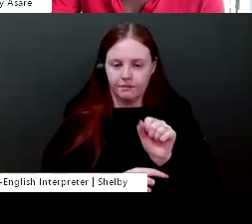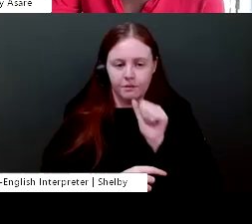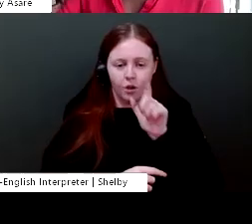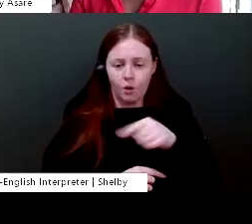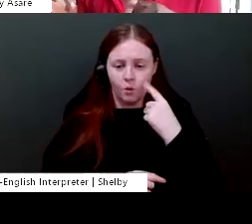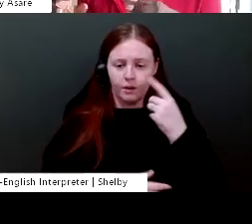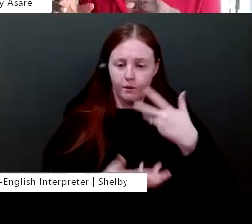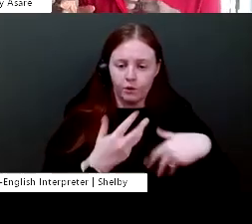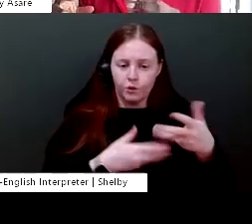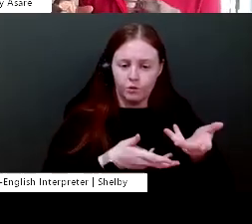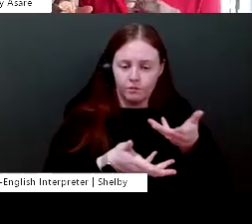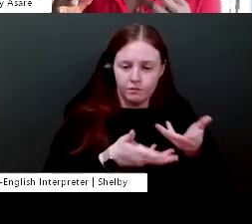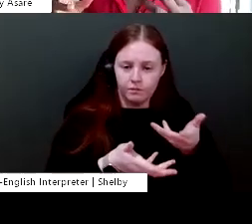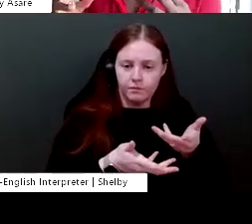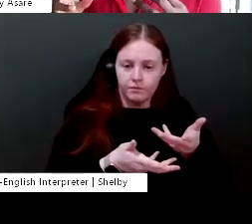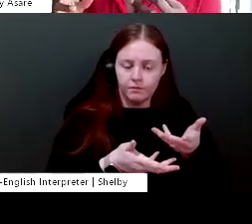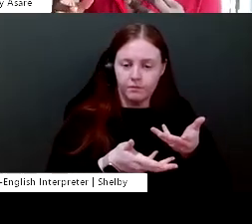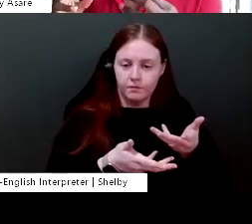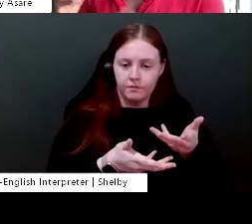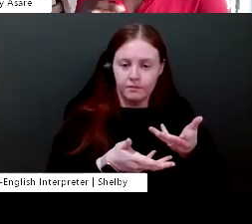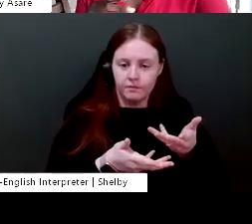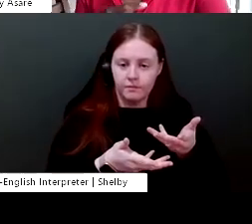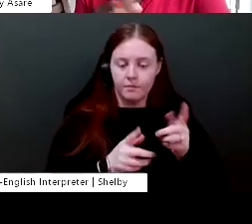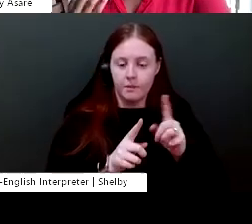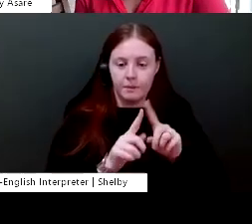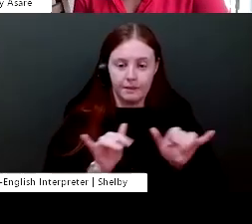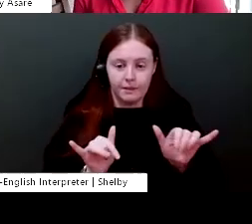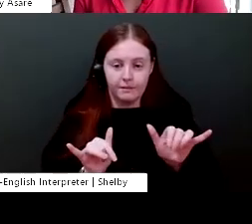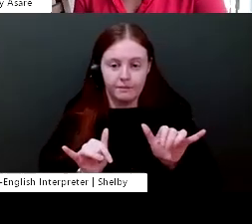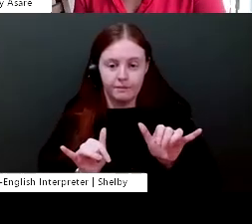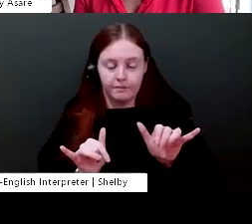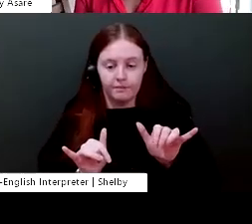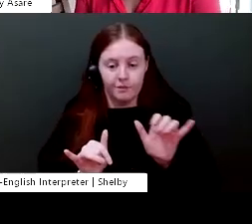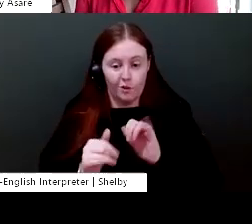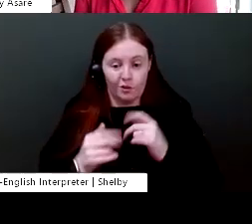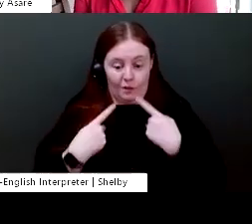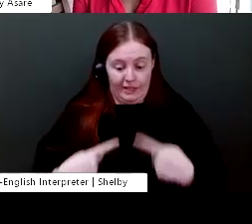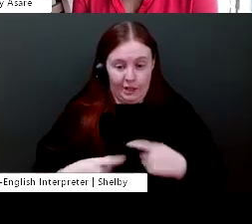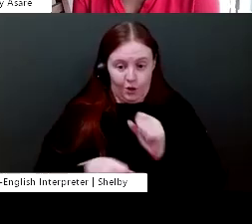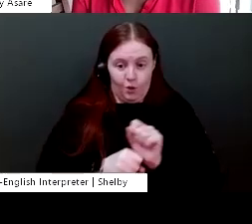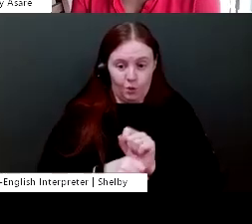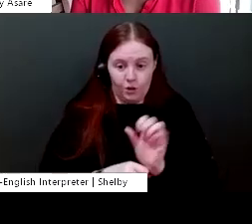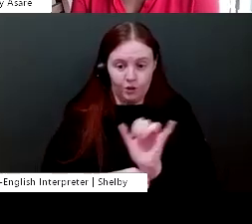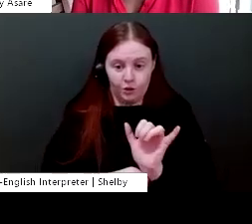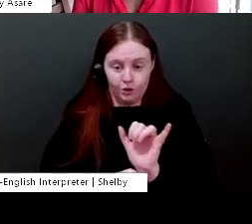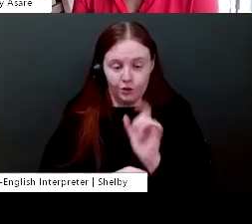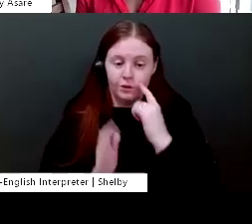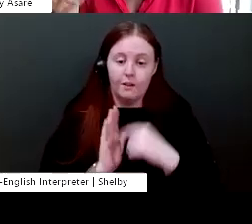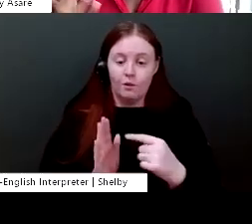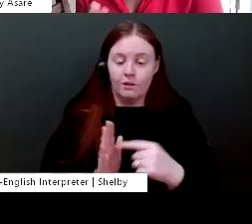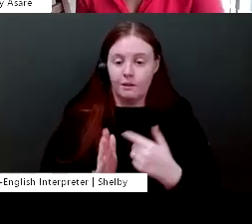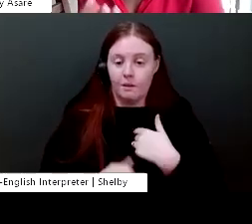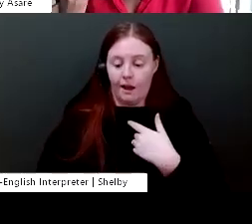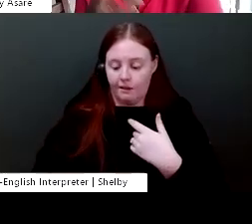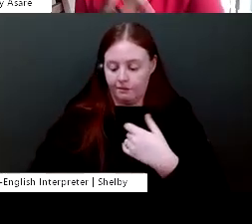interactions, but it's work when you even think about it at a physical level, right? Think about having like a wound and like what